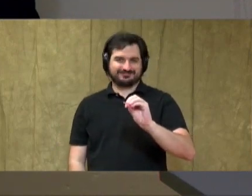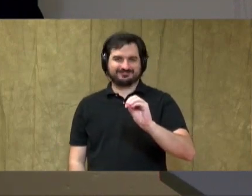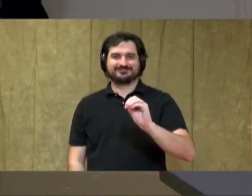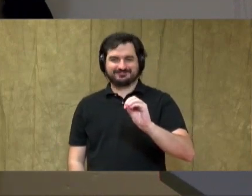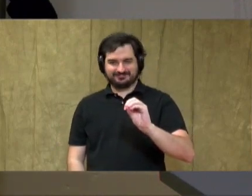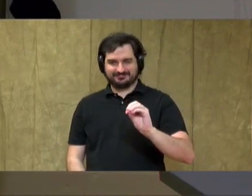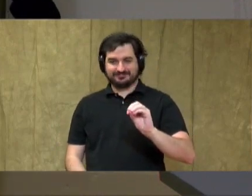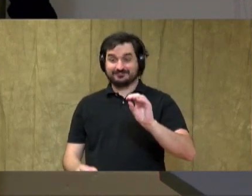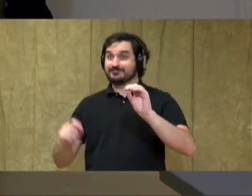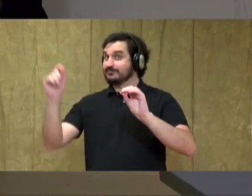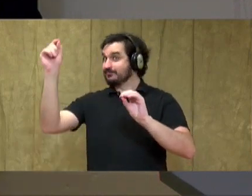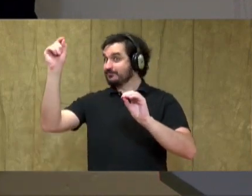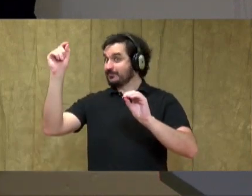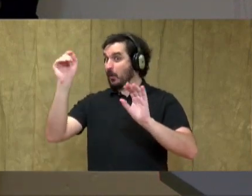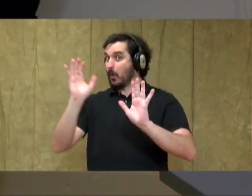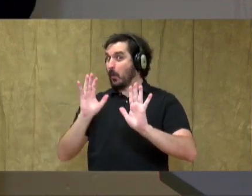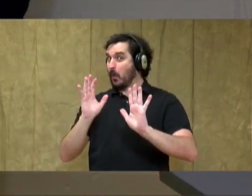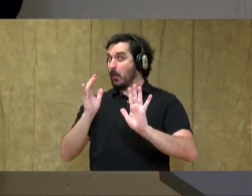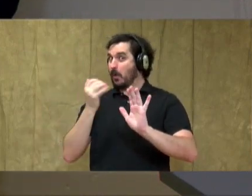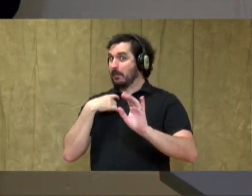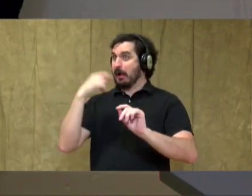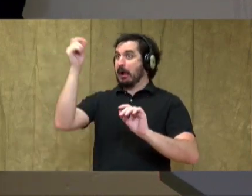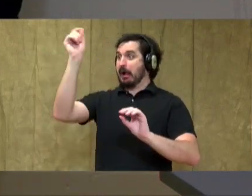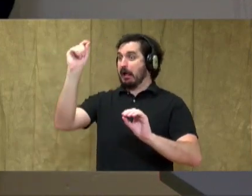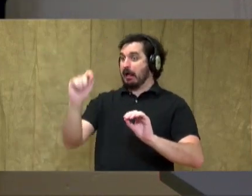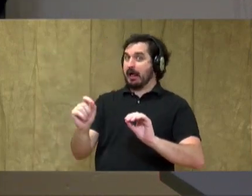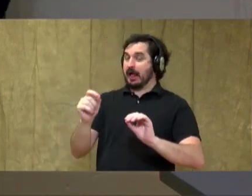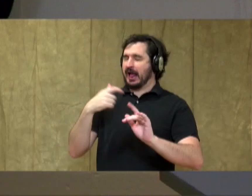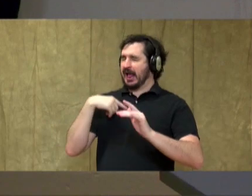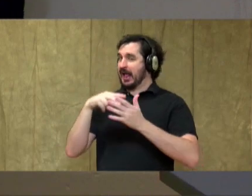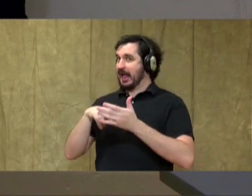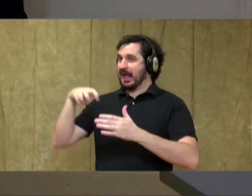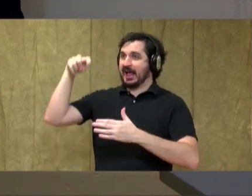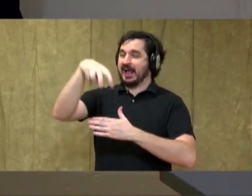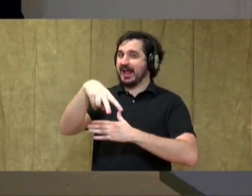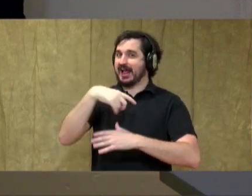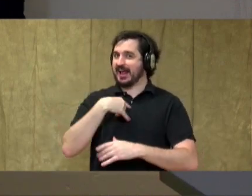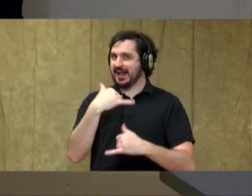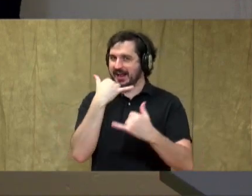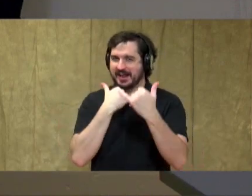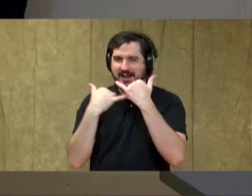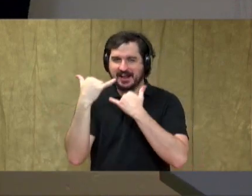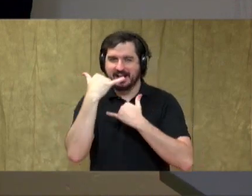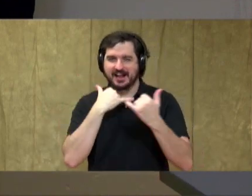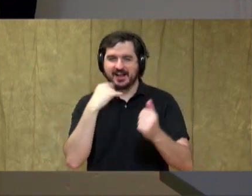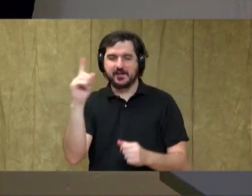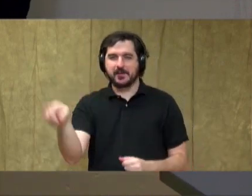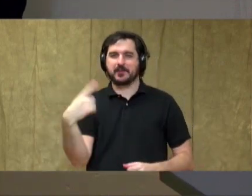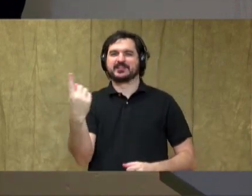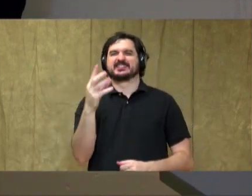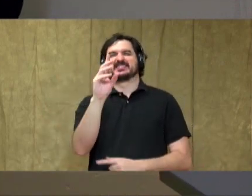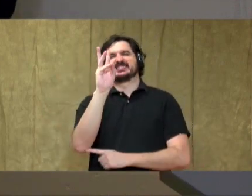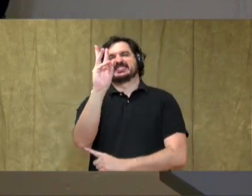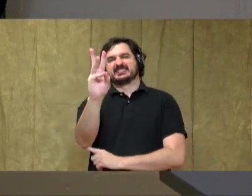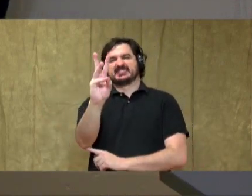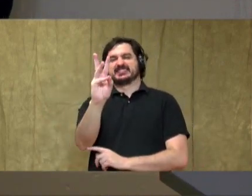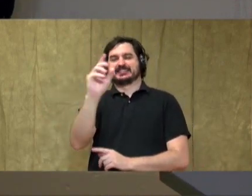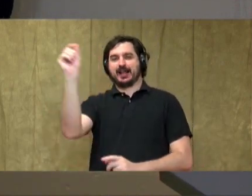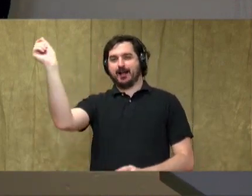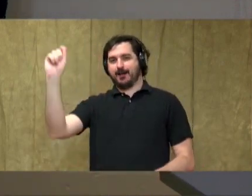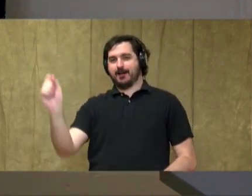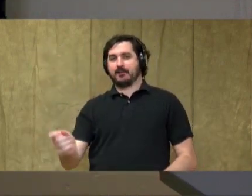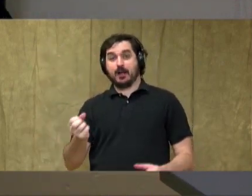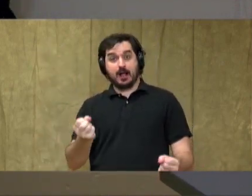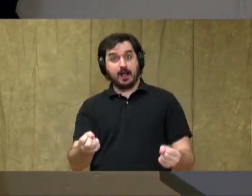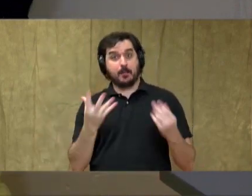60. Oh, I got ahead of myself. We would only shade 6 columns, and how many hundredths would